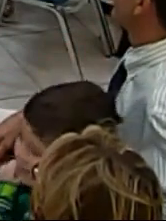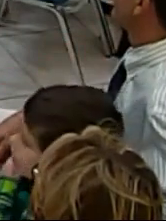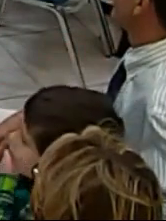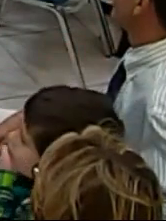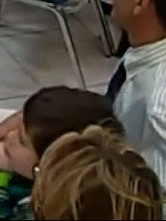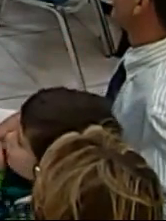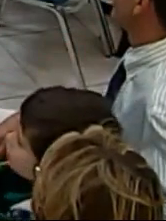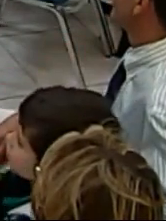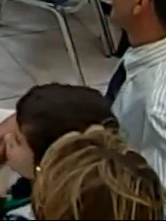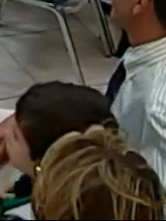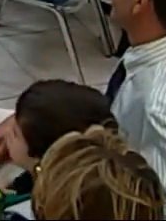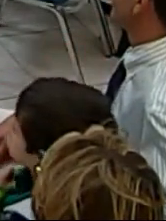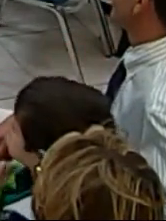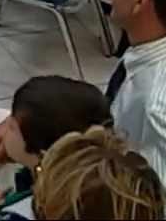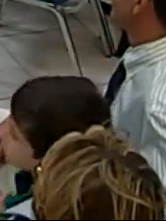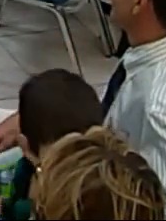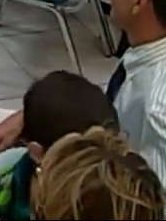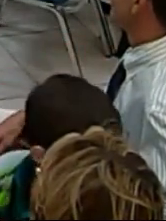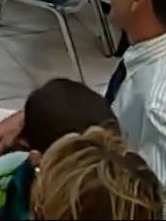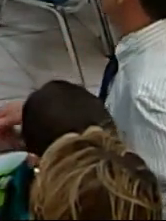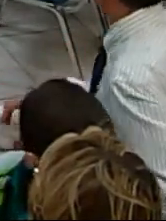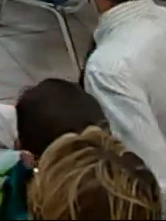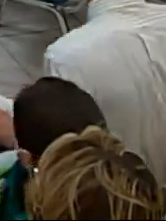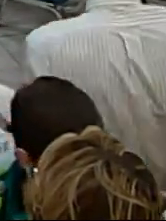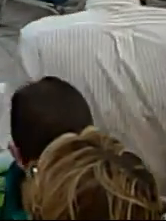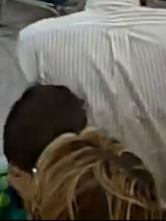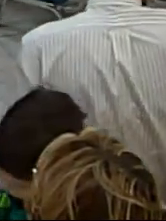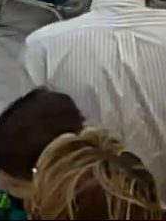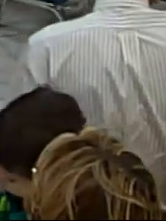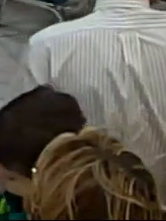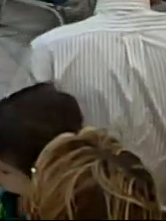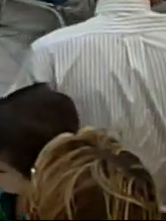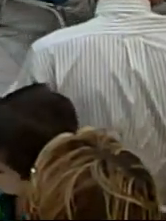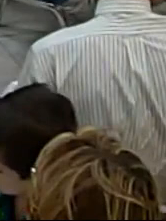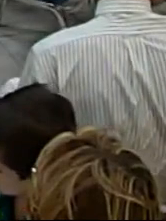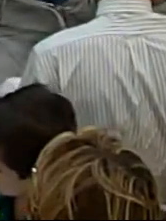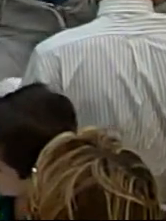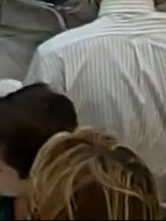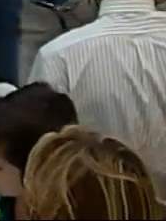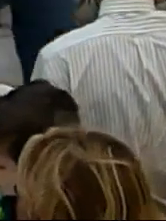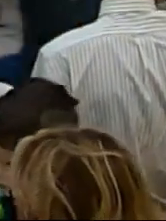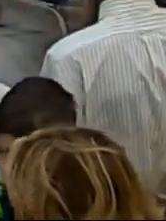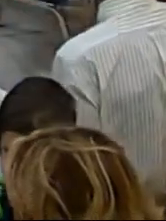If you need more help, we have our little friend back there.